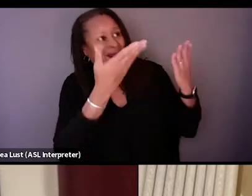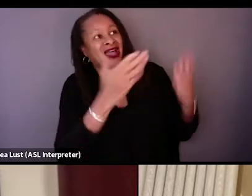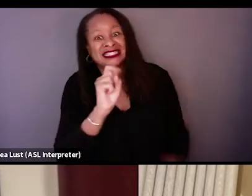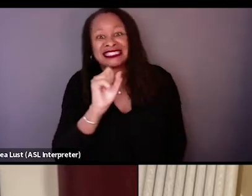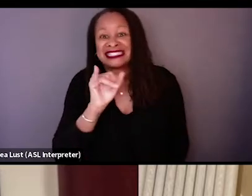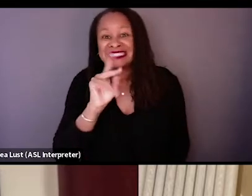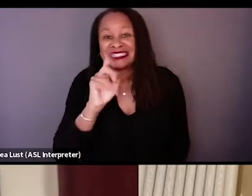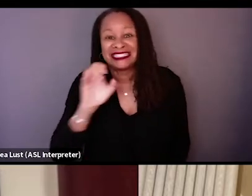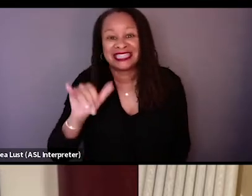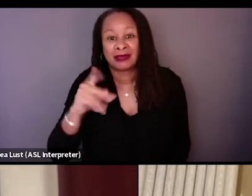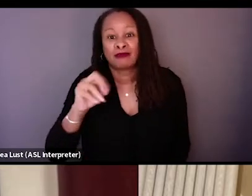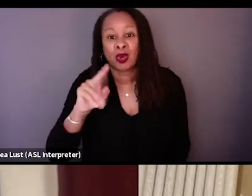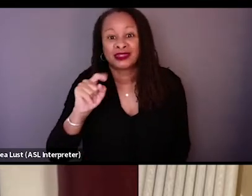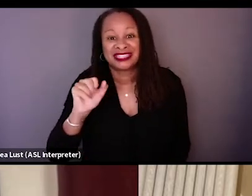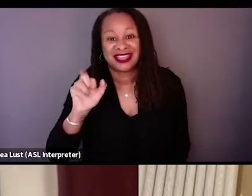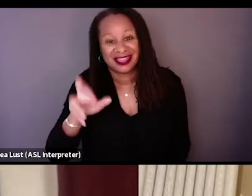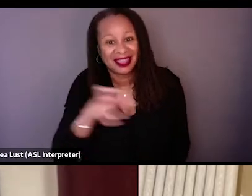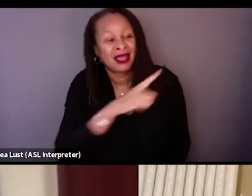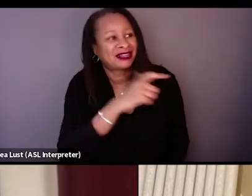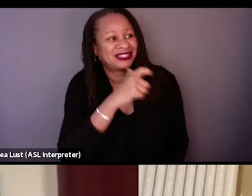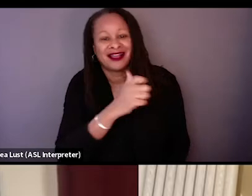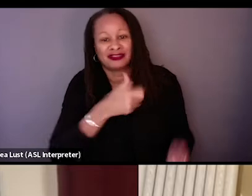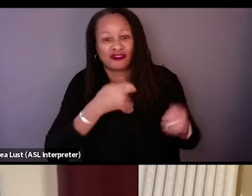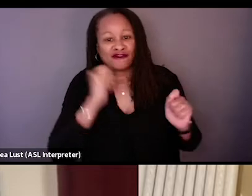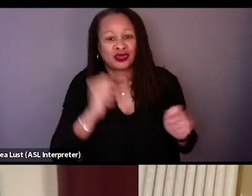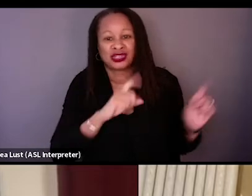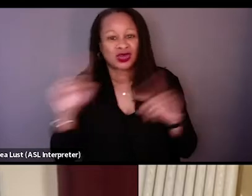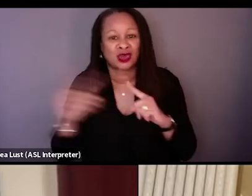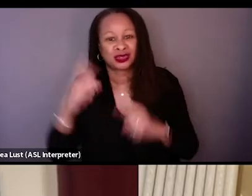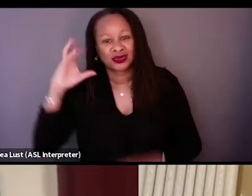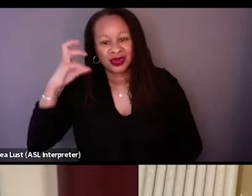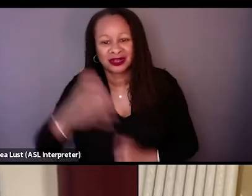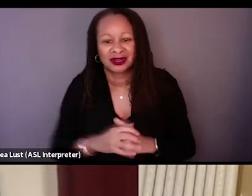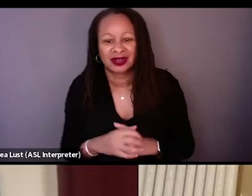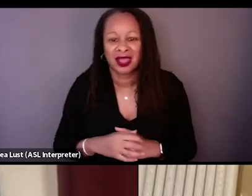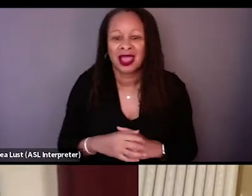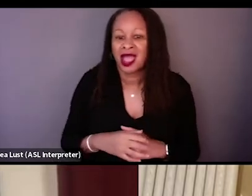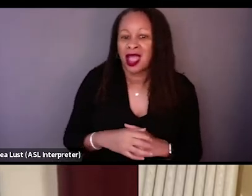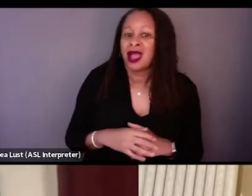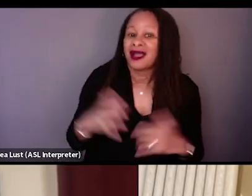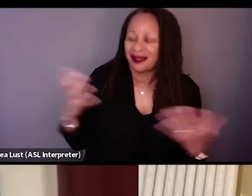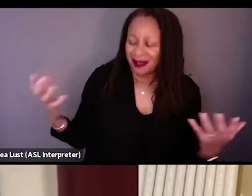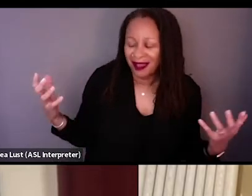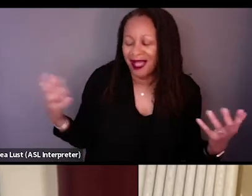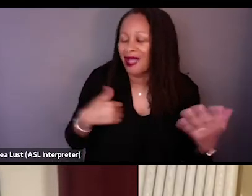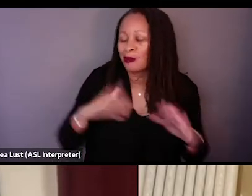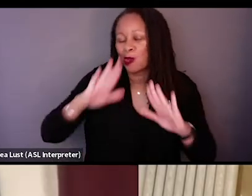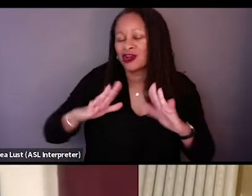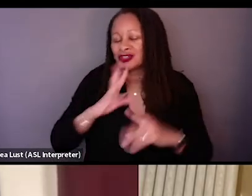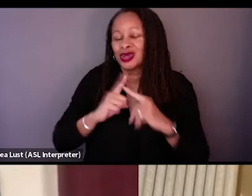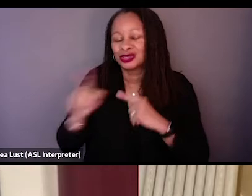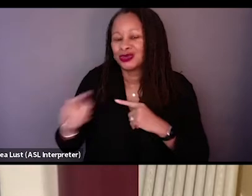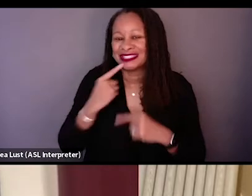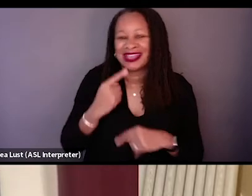resolute about not going anywhere else. But then there are times he said, "Well, it'd be great to talk to you, but I'm working on my book and I want to try to save some of the stuff for my book or something